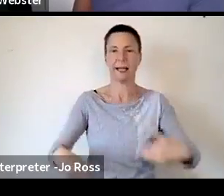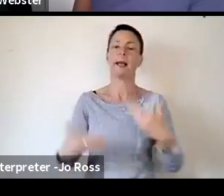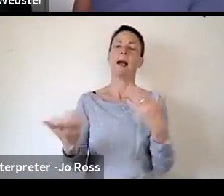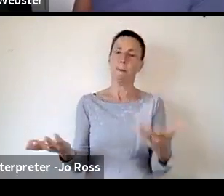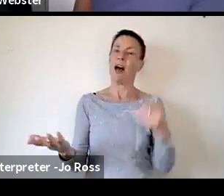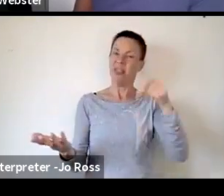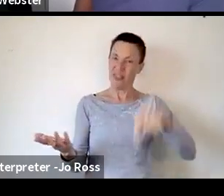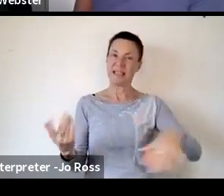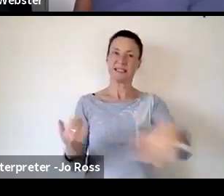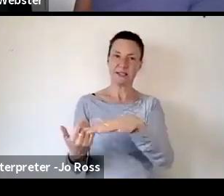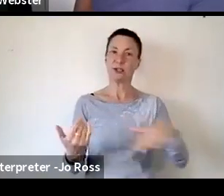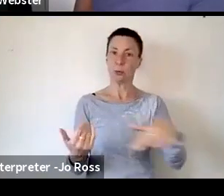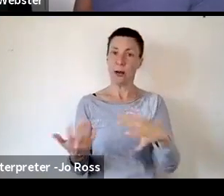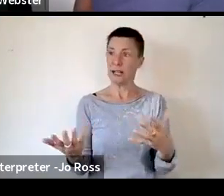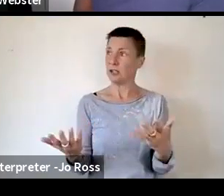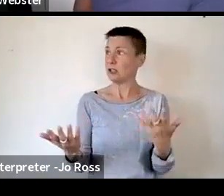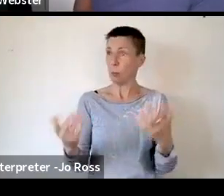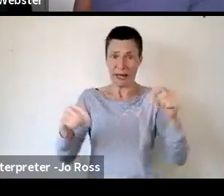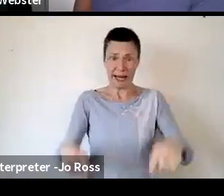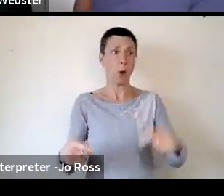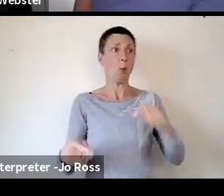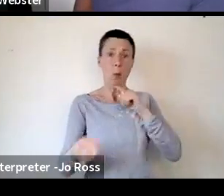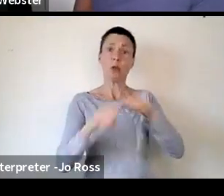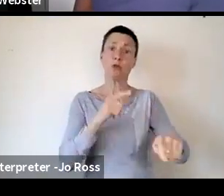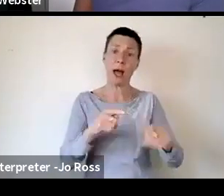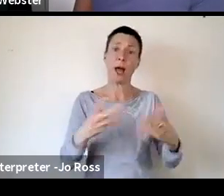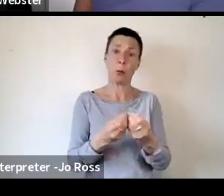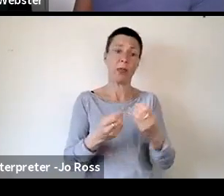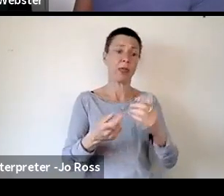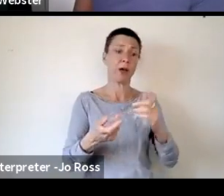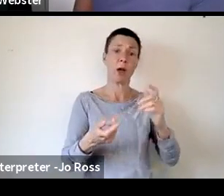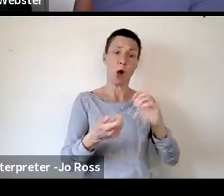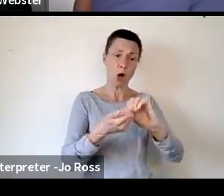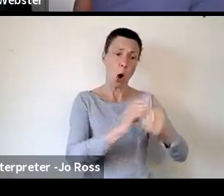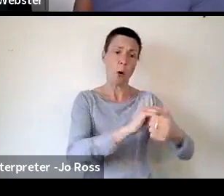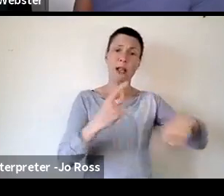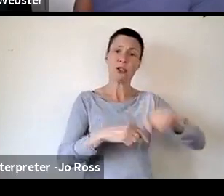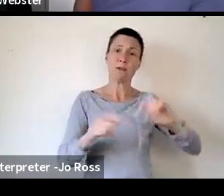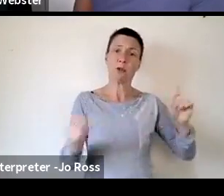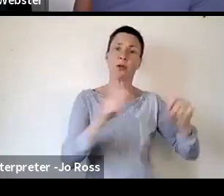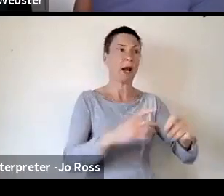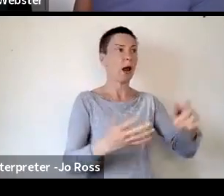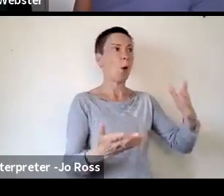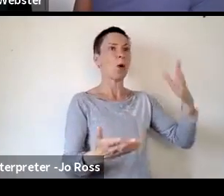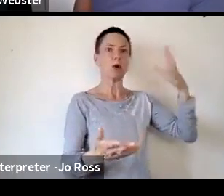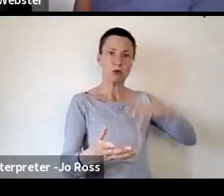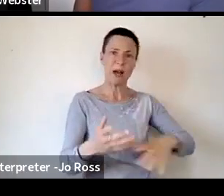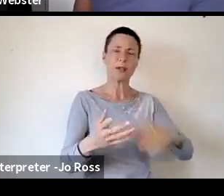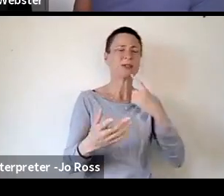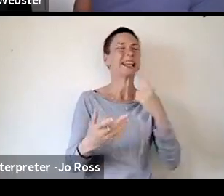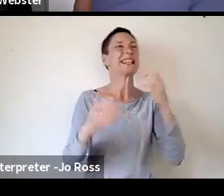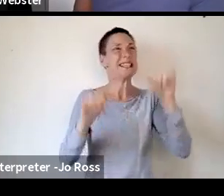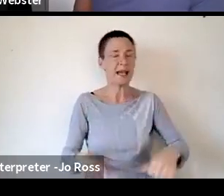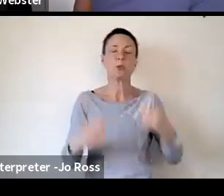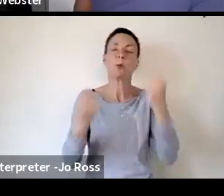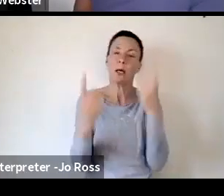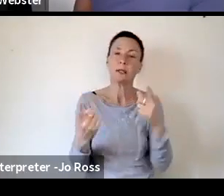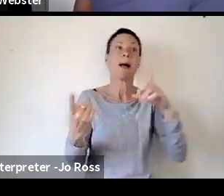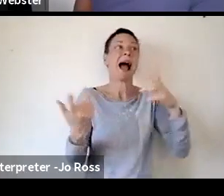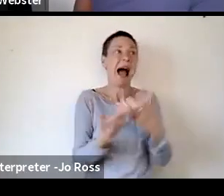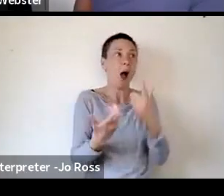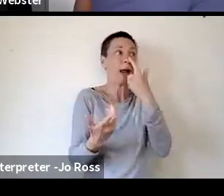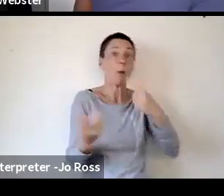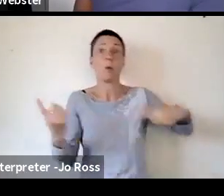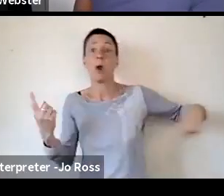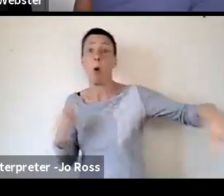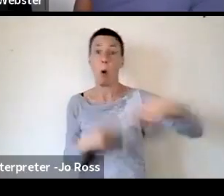we're in. And it's like, what we're trying to do with the coalition is say, okay, we get that, but how can we all just shift our behavior a little